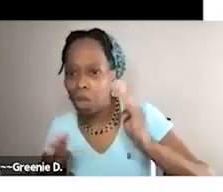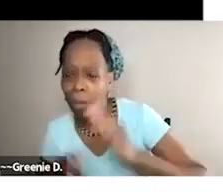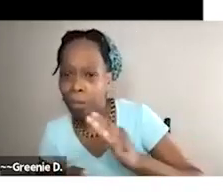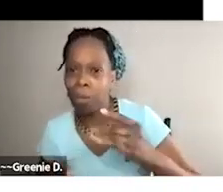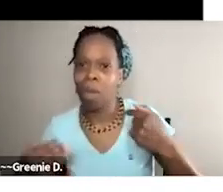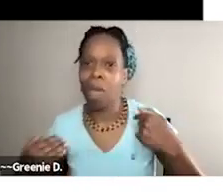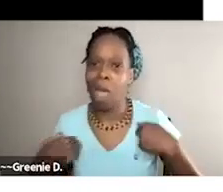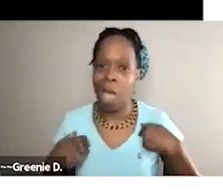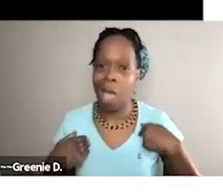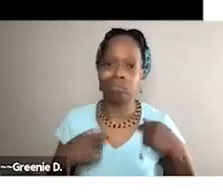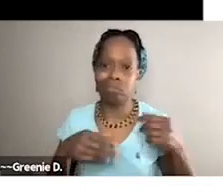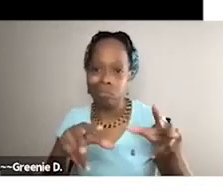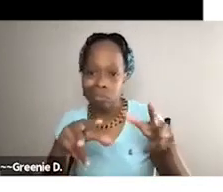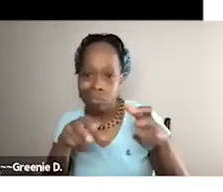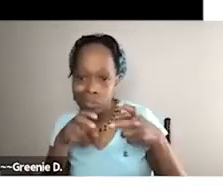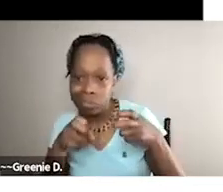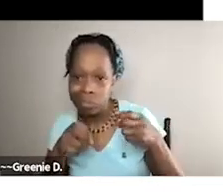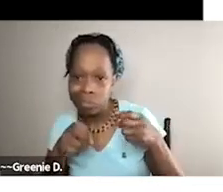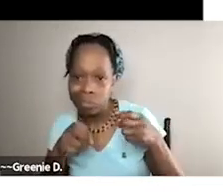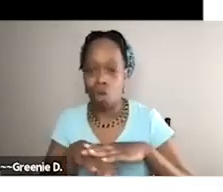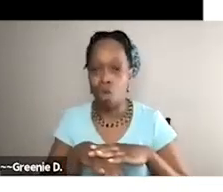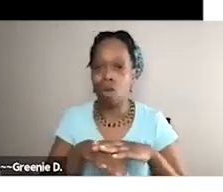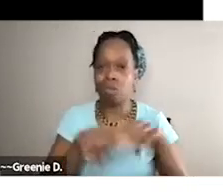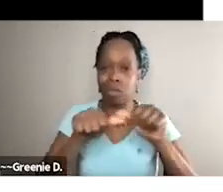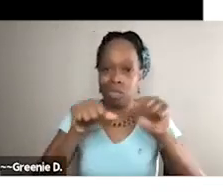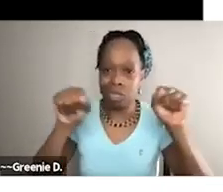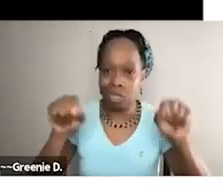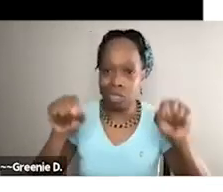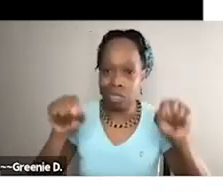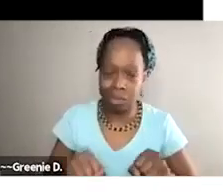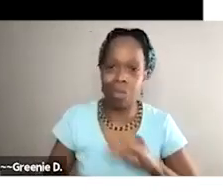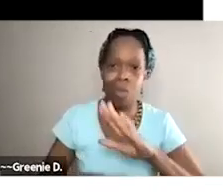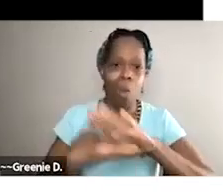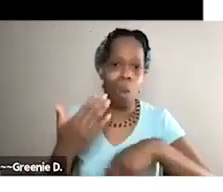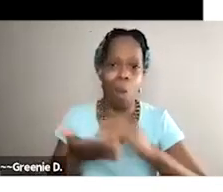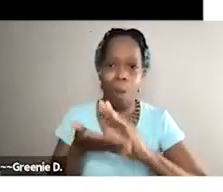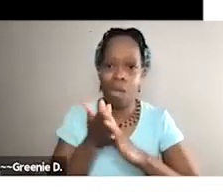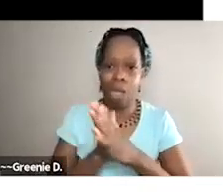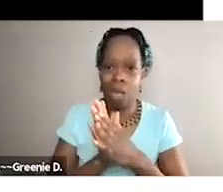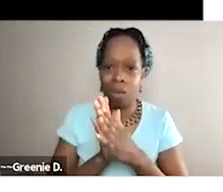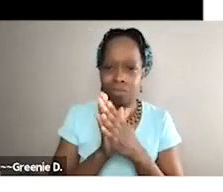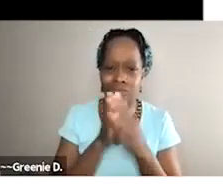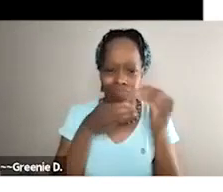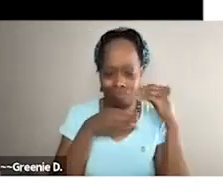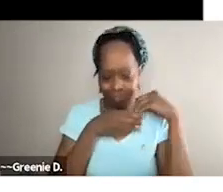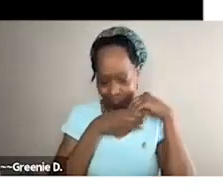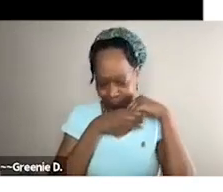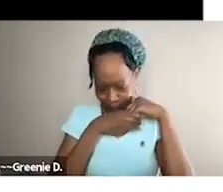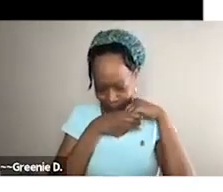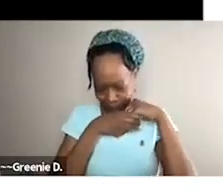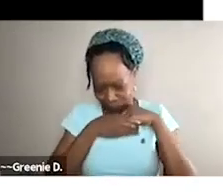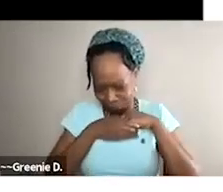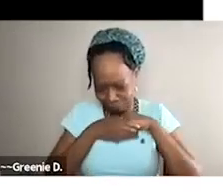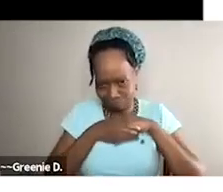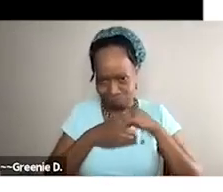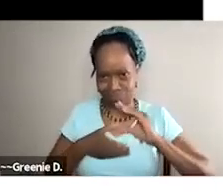negative mentalities become ingrained in a person because they're reinforced day in and day